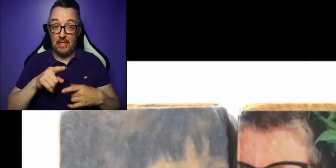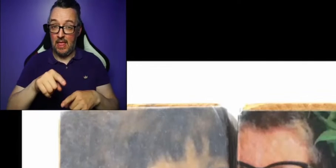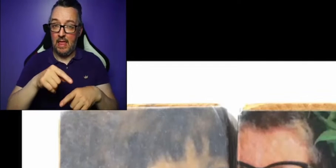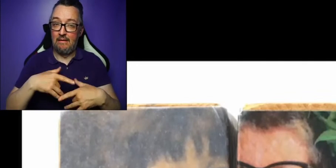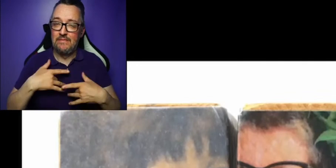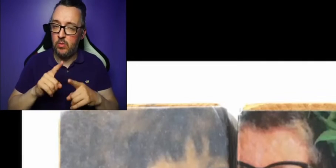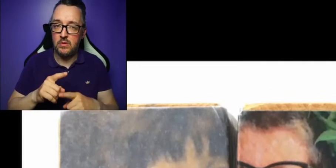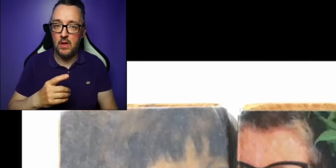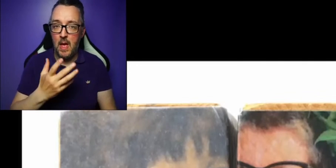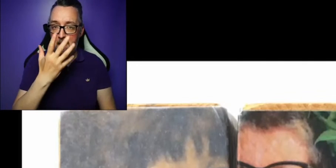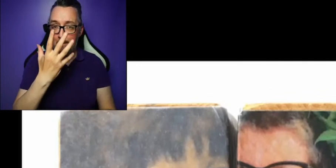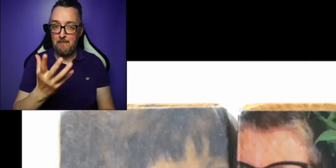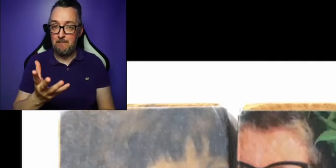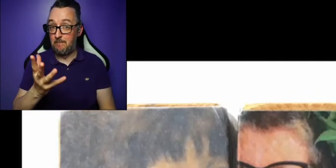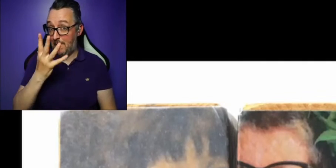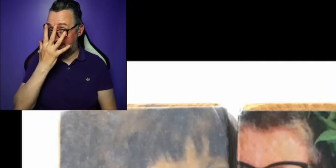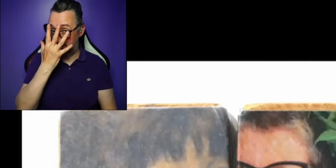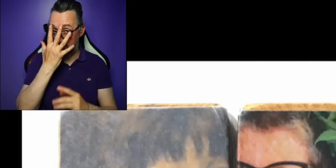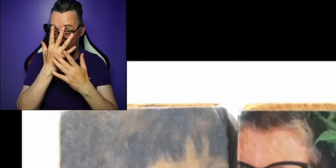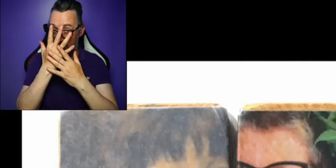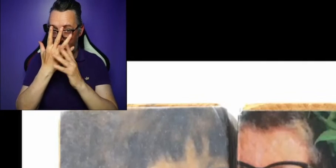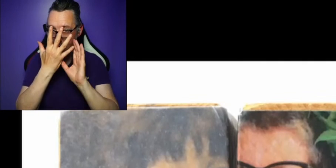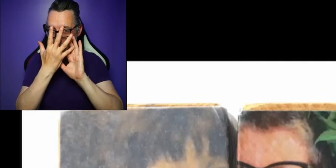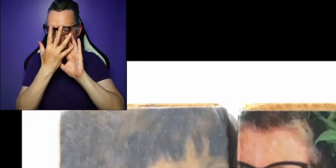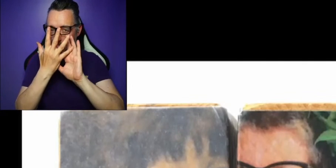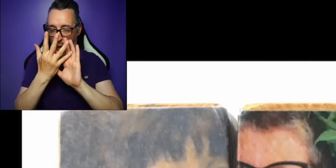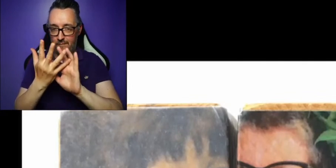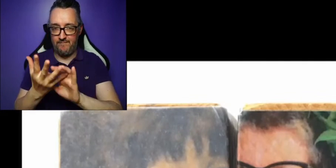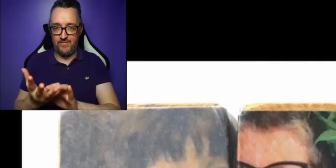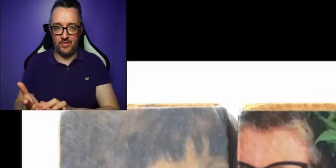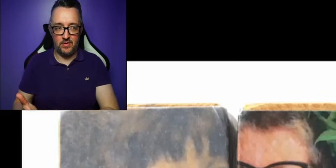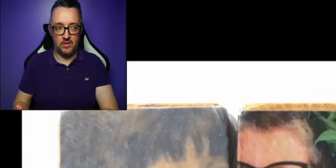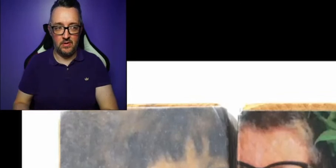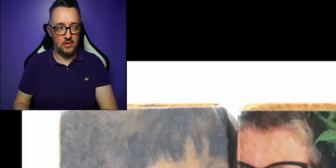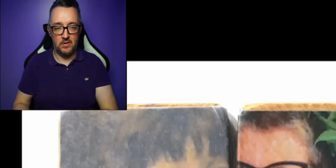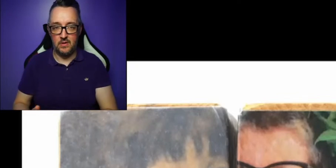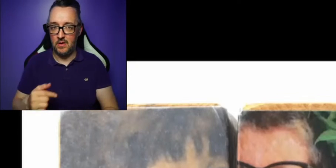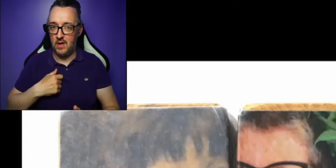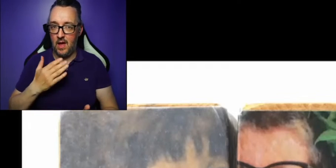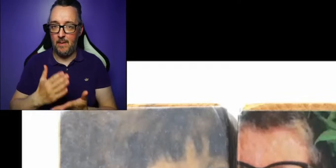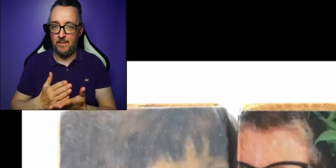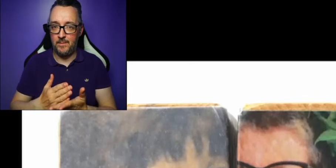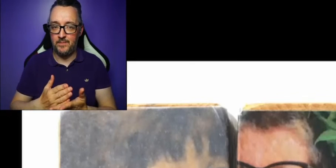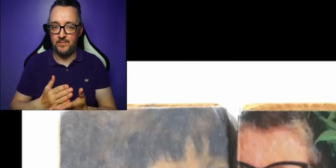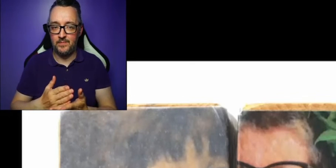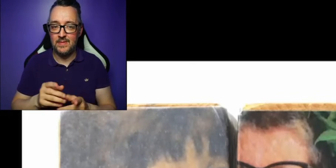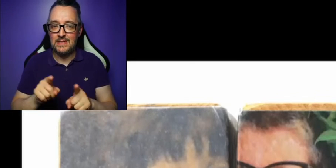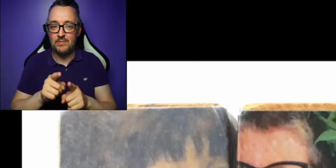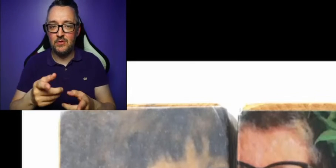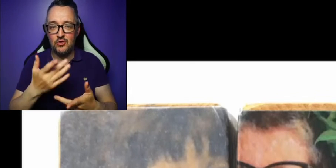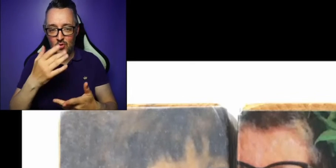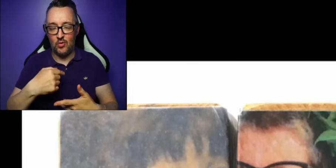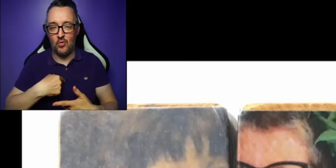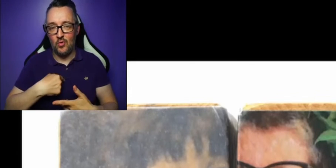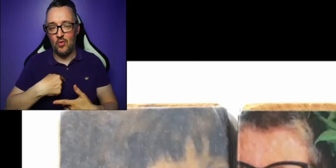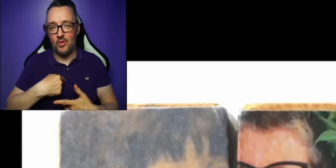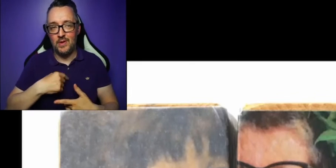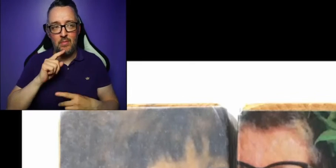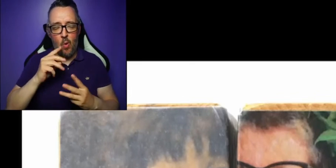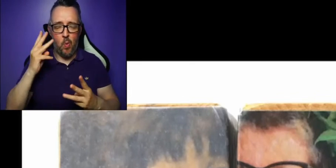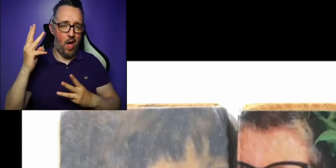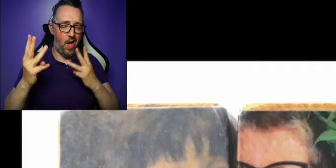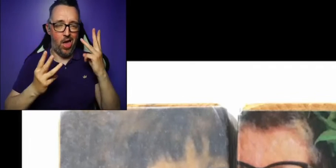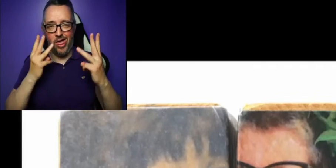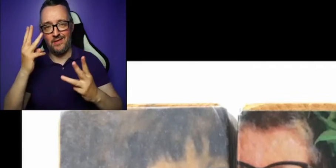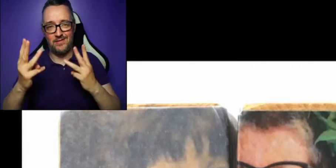unmasking, actually, yeah. to do this. And it's also about being wild. So I had this